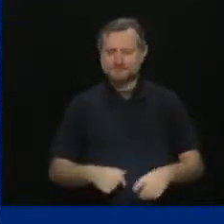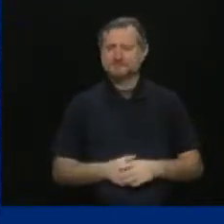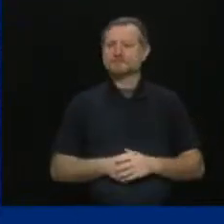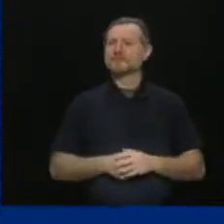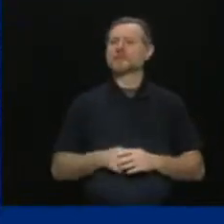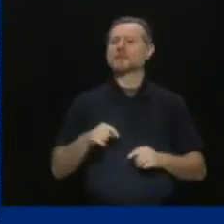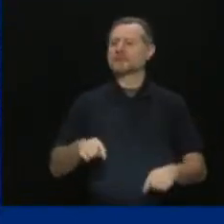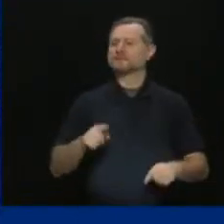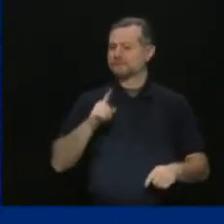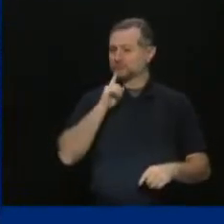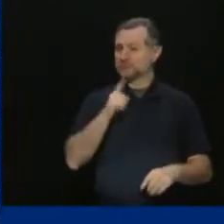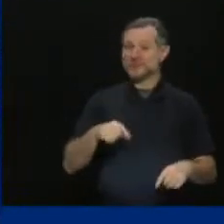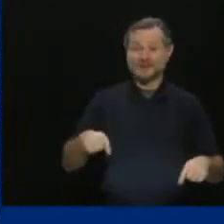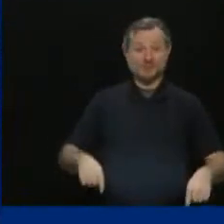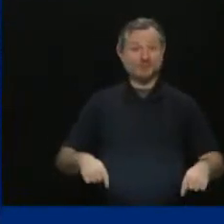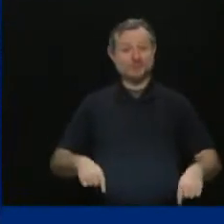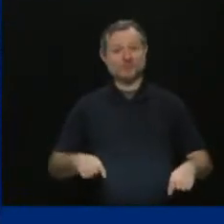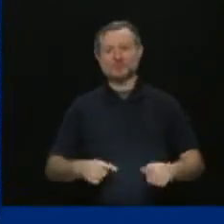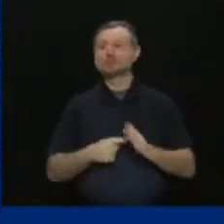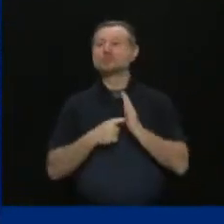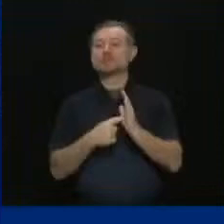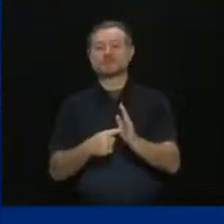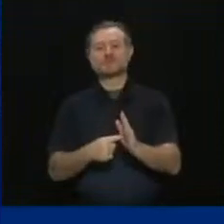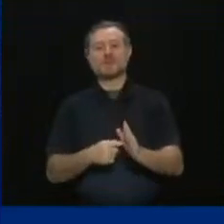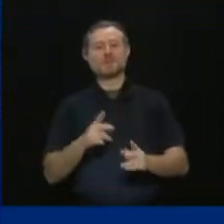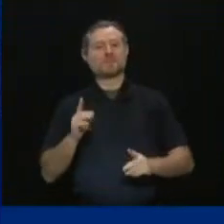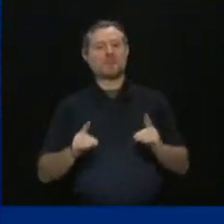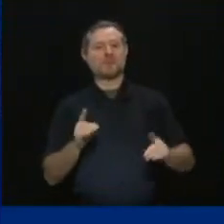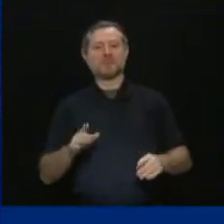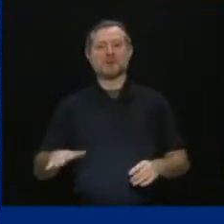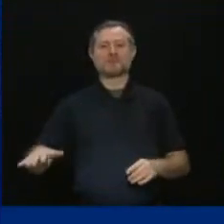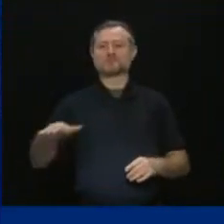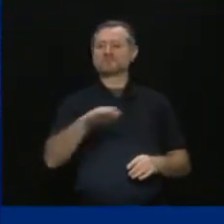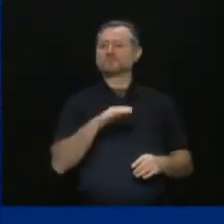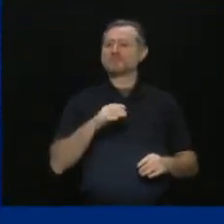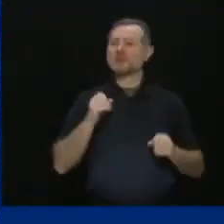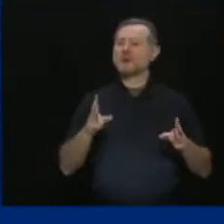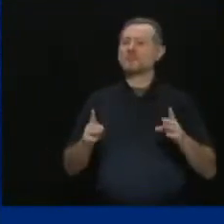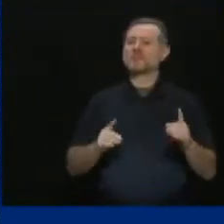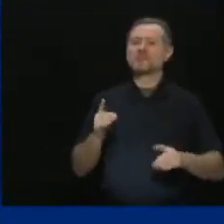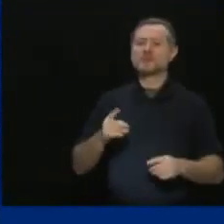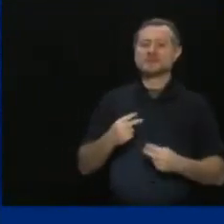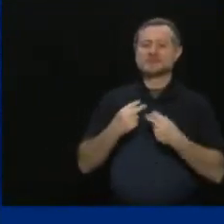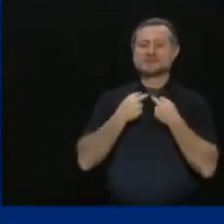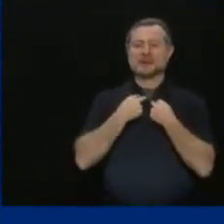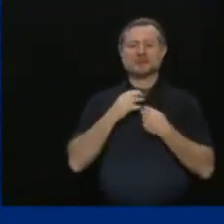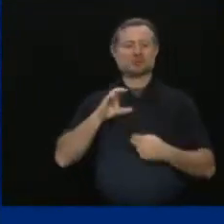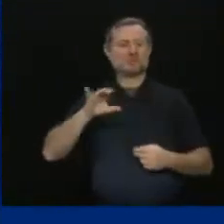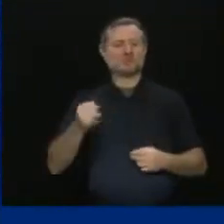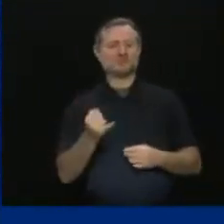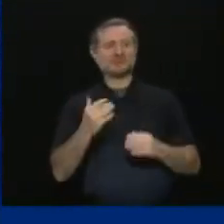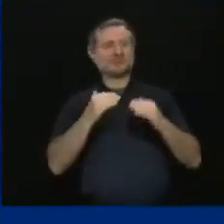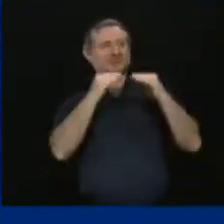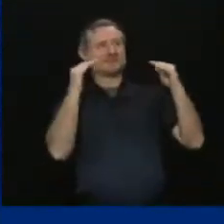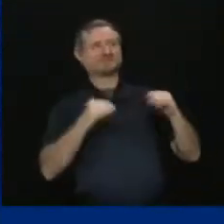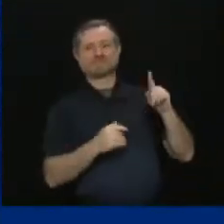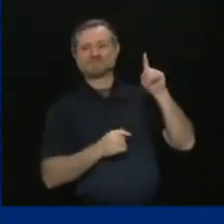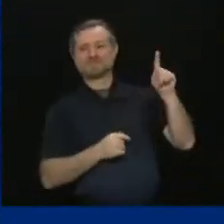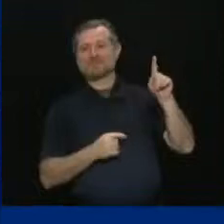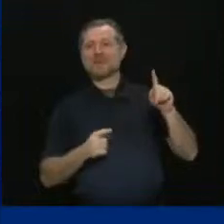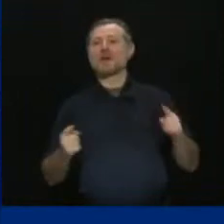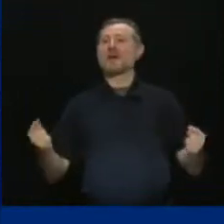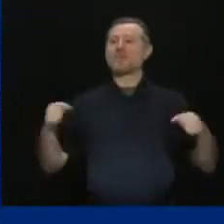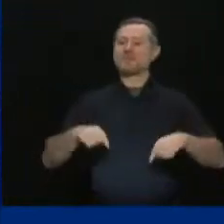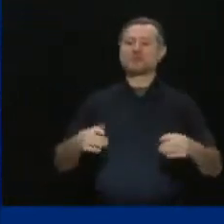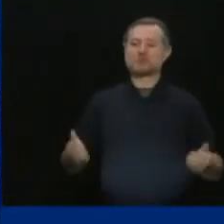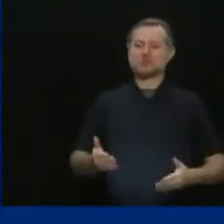signals our commitment to people who find themselves trapped in the criminal justice system. And we come here and we talk about policies and ideas and